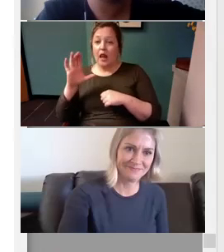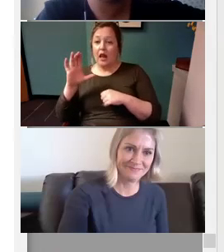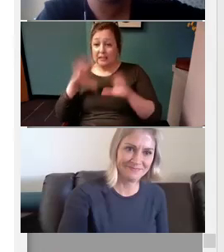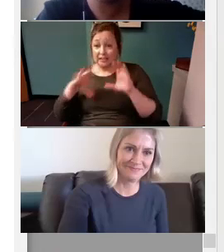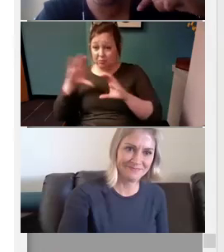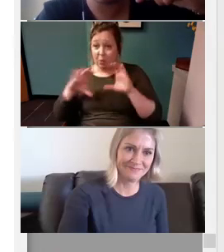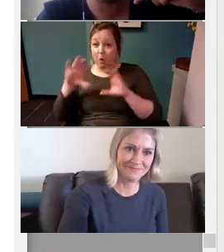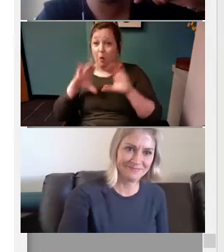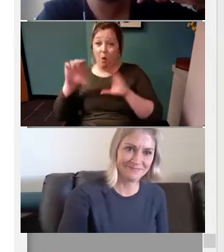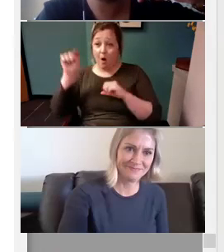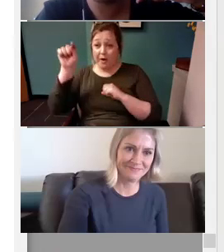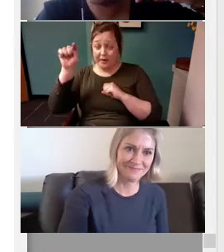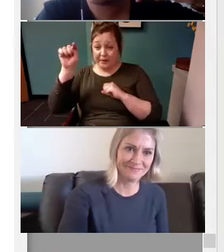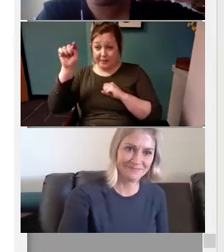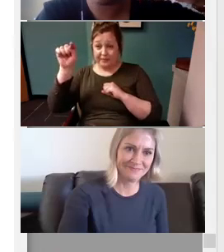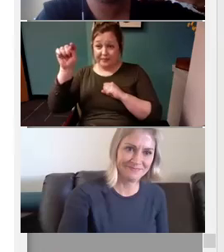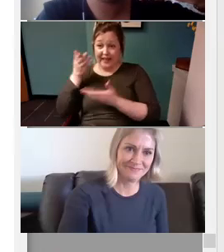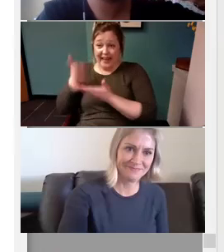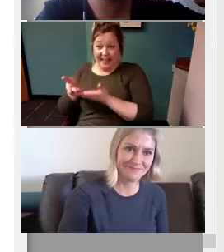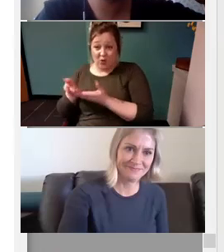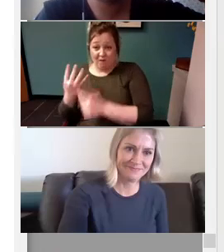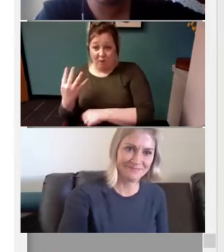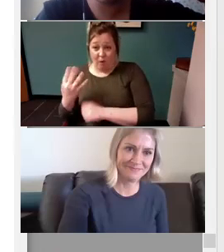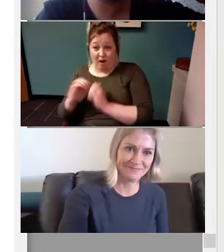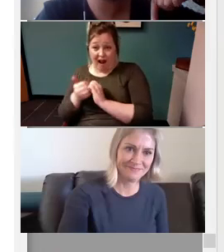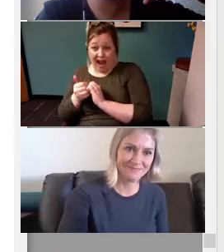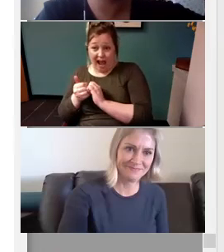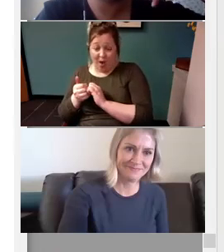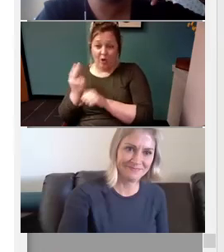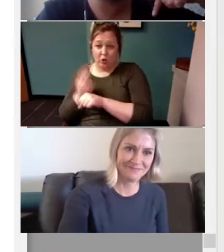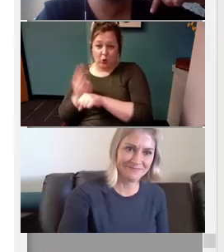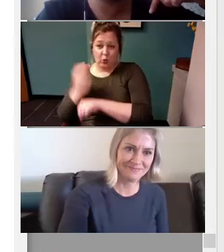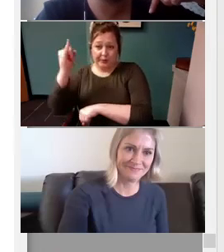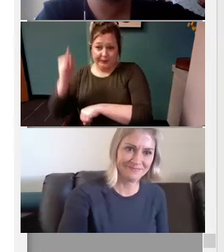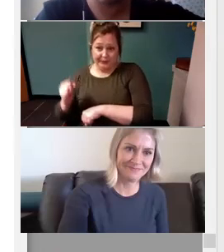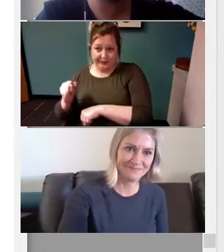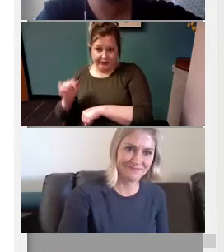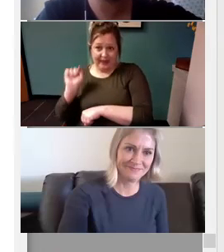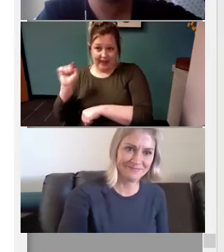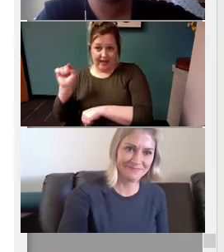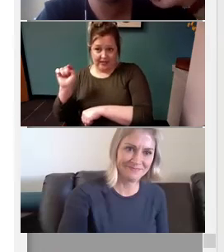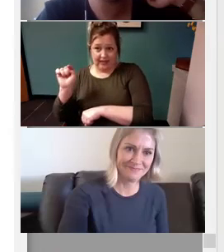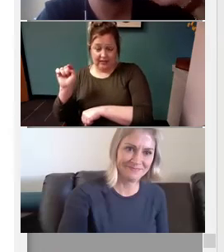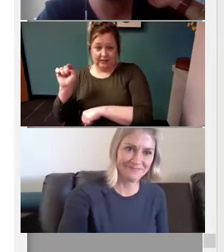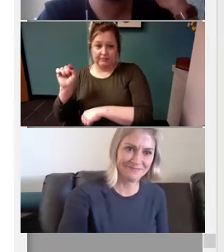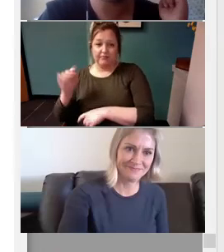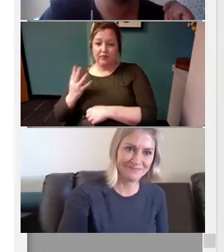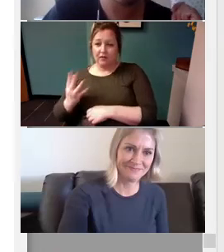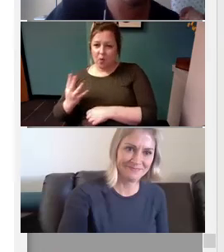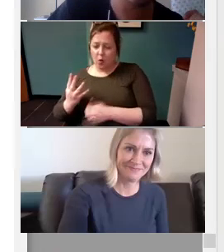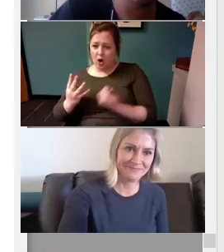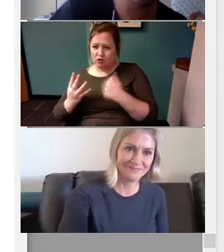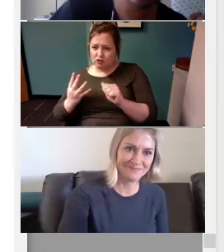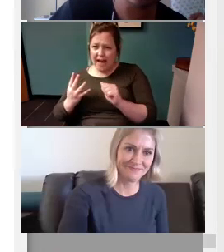this particular edge 2, 4 to get to 4. From node 4, I am trying to explore 1, but it is already explored. So I